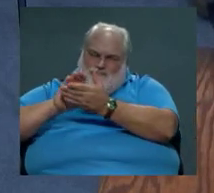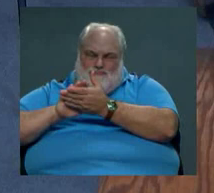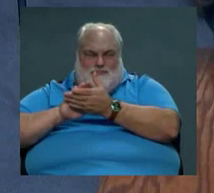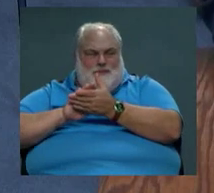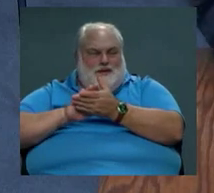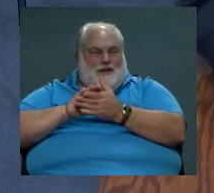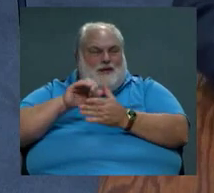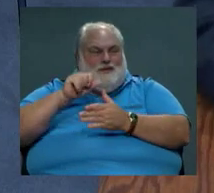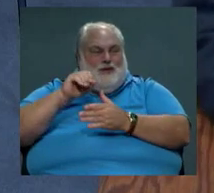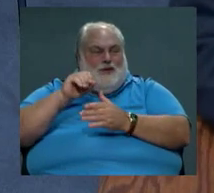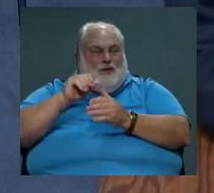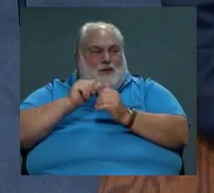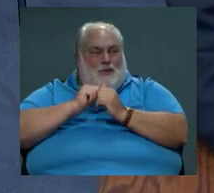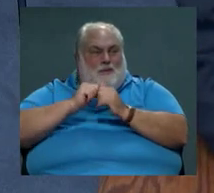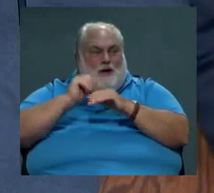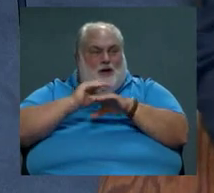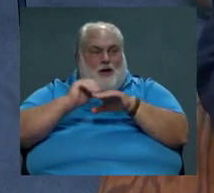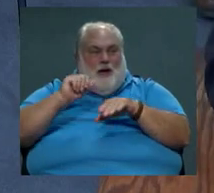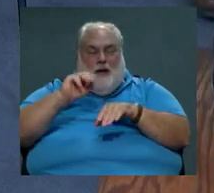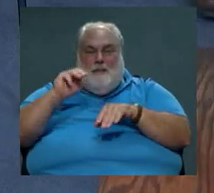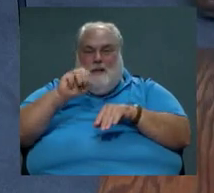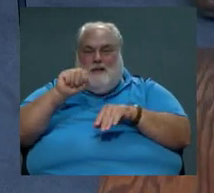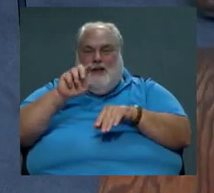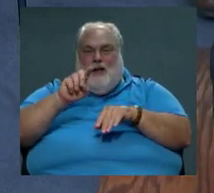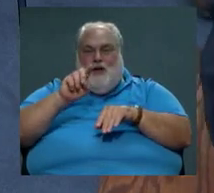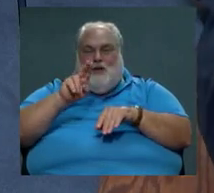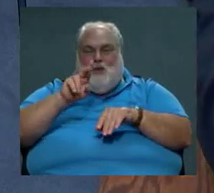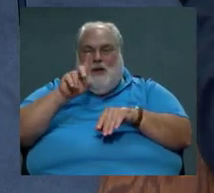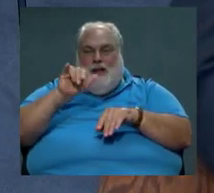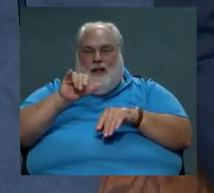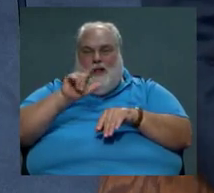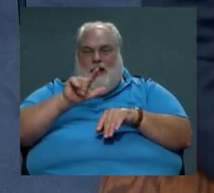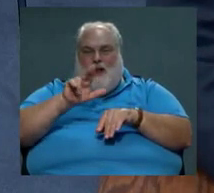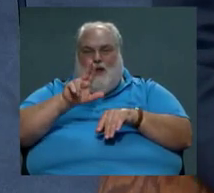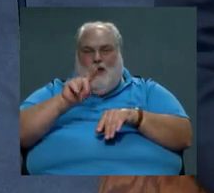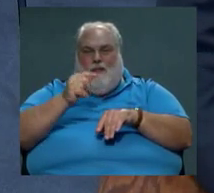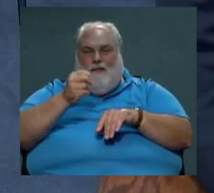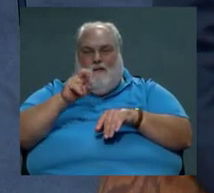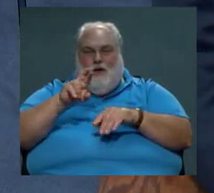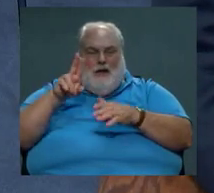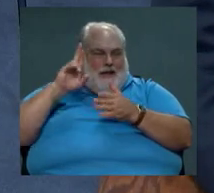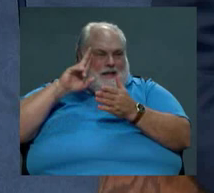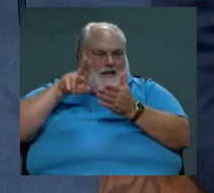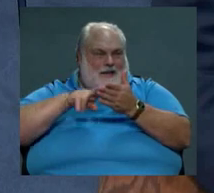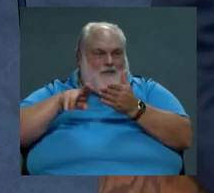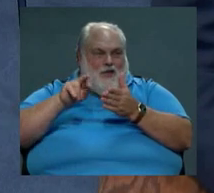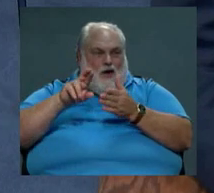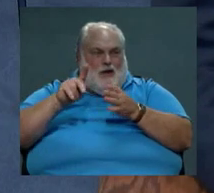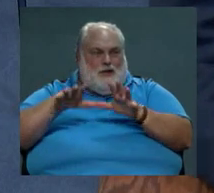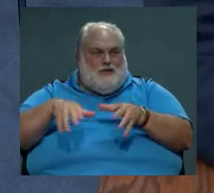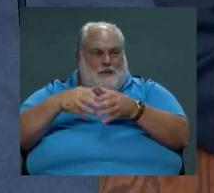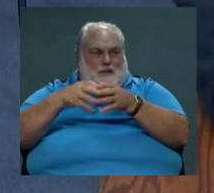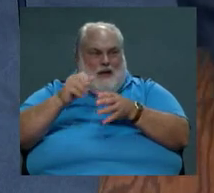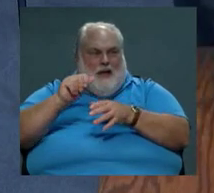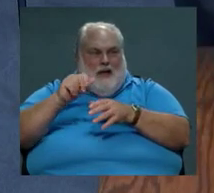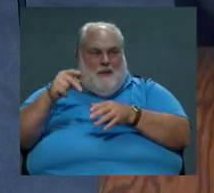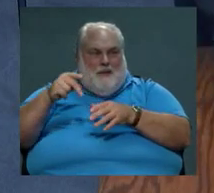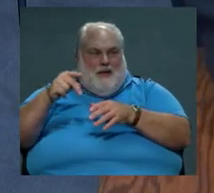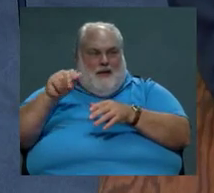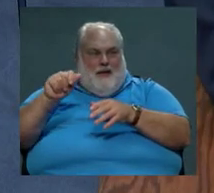So with that, I would like to call up Ms. Julie Luther. She is the secretary of the Arkansas chapter of the APA, and